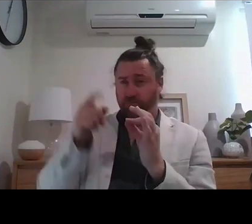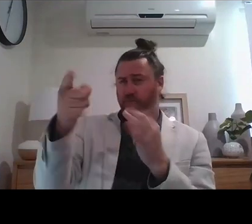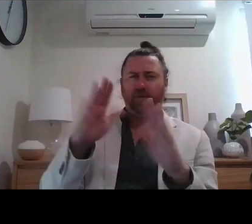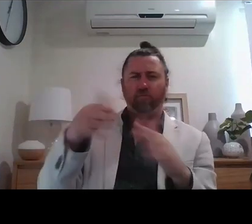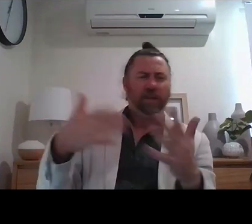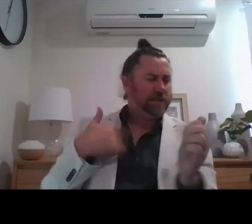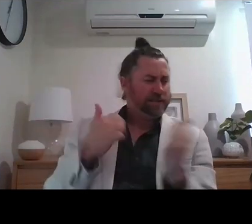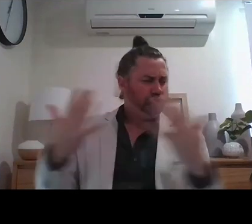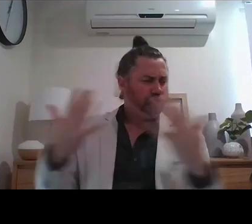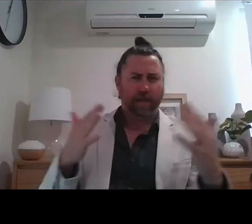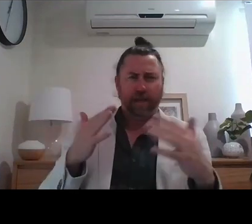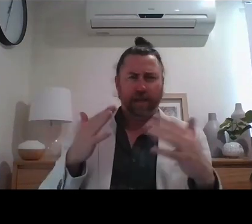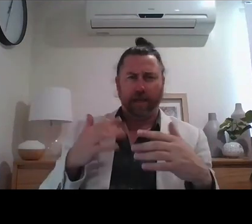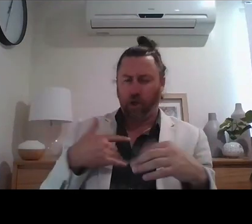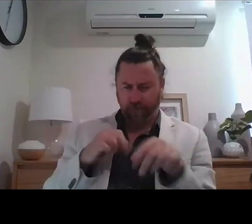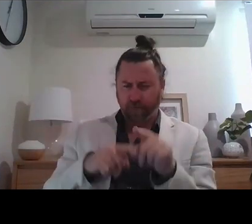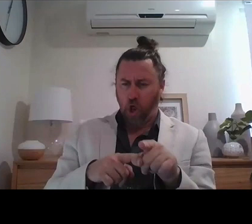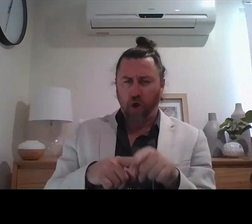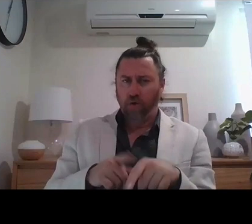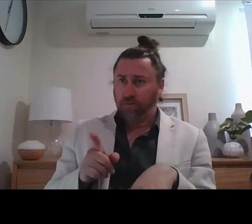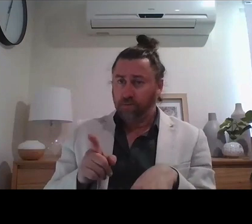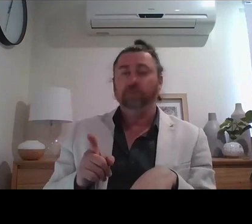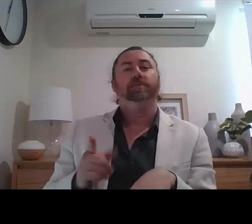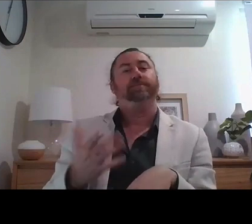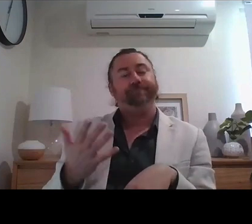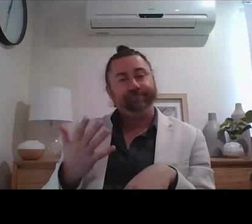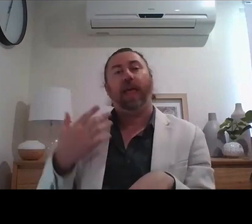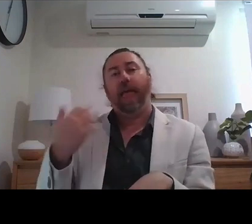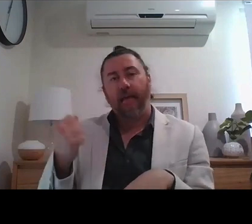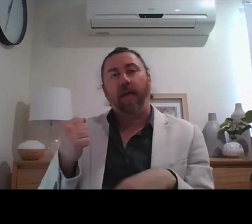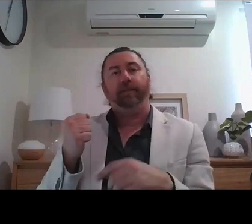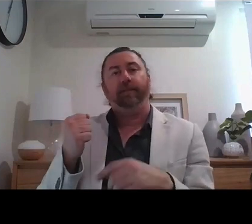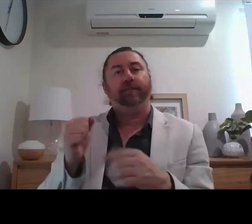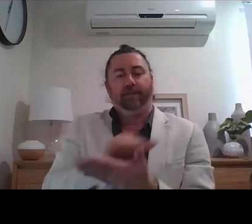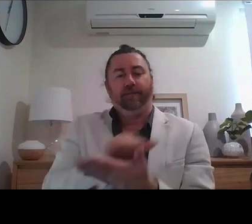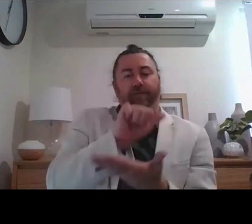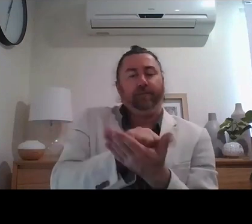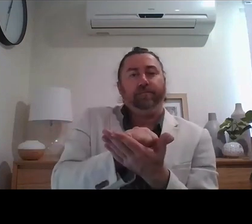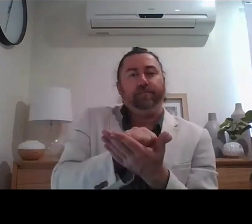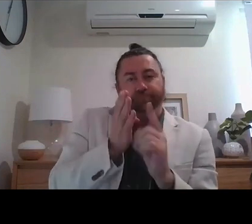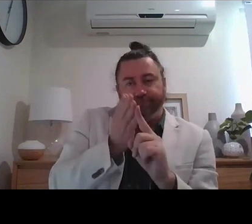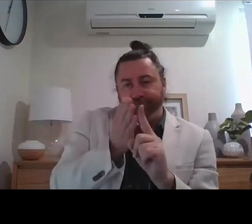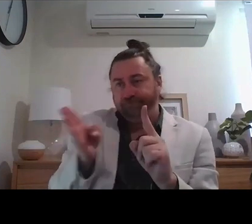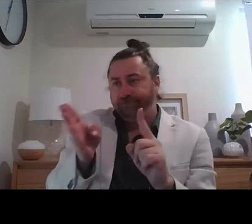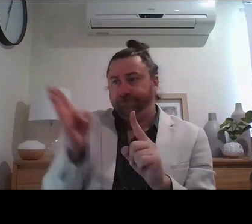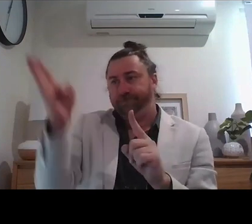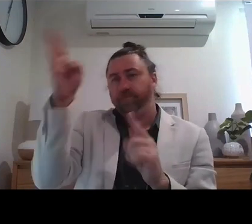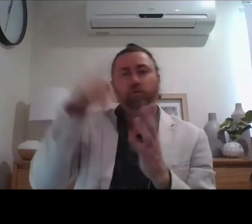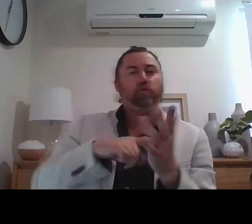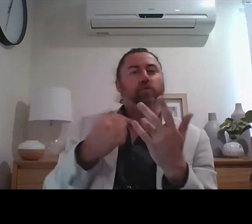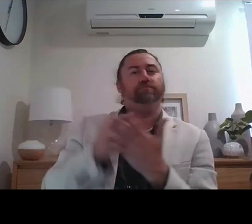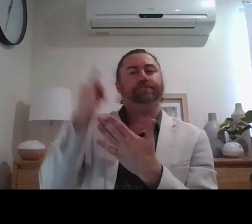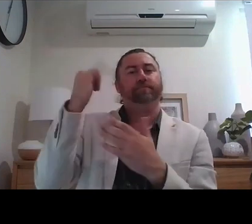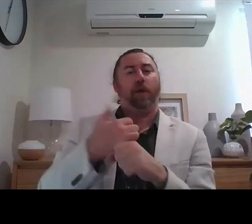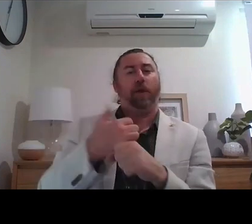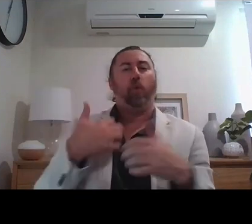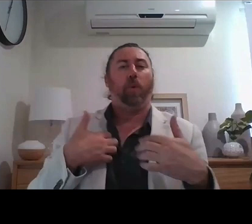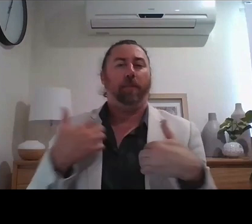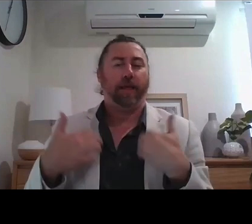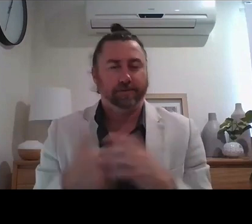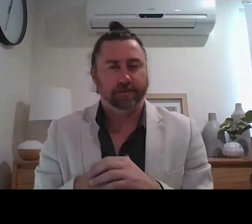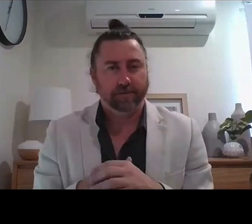of non-compliance, there are formal reconsideration pathways they can use as well. The Commission has a regulatory bulletin